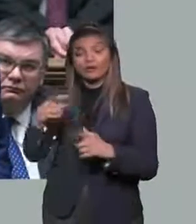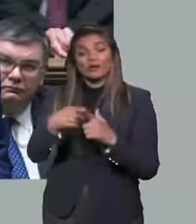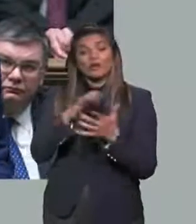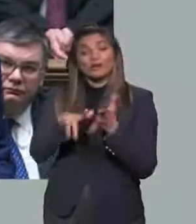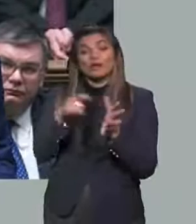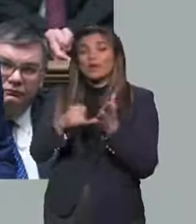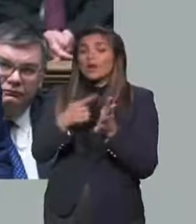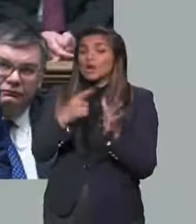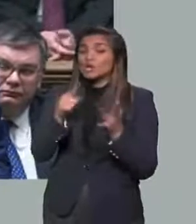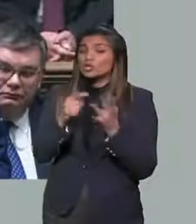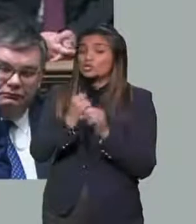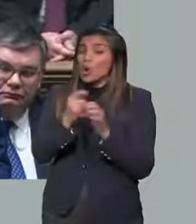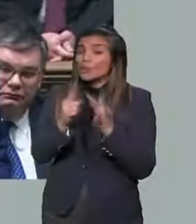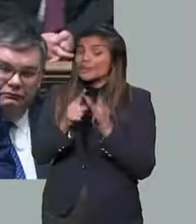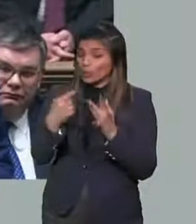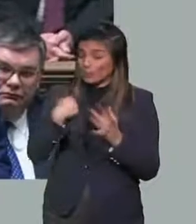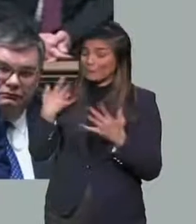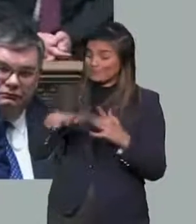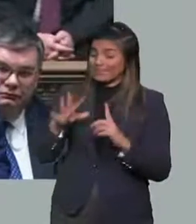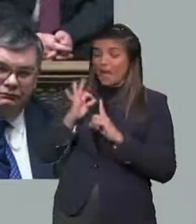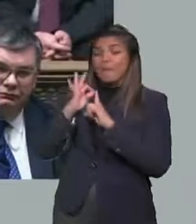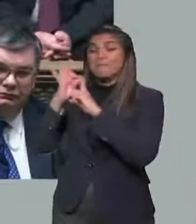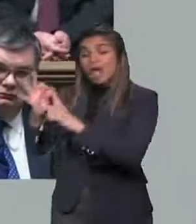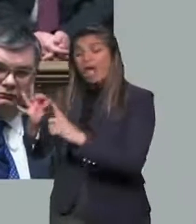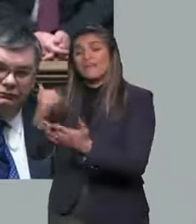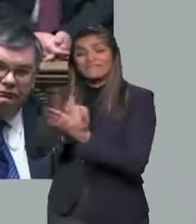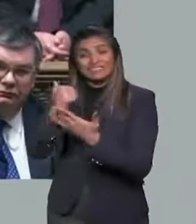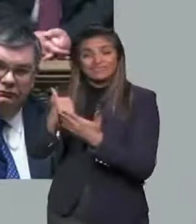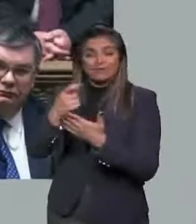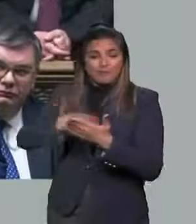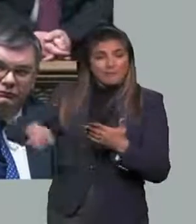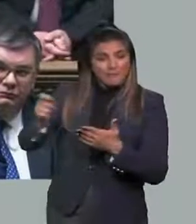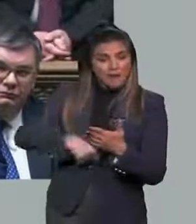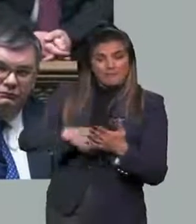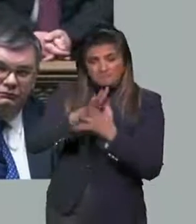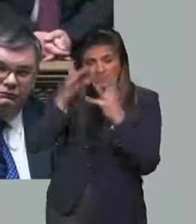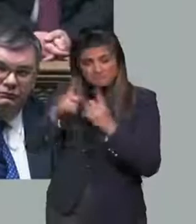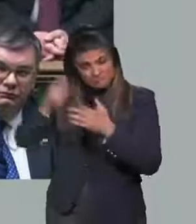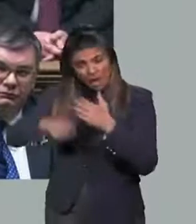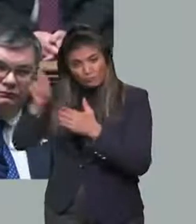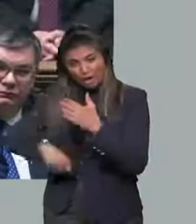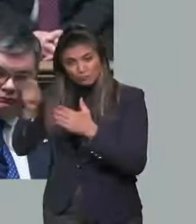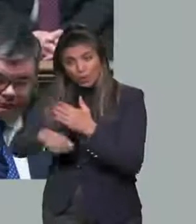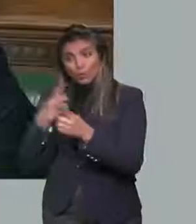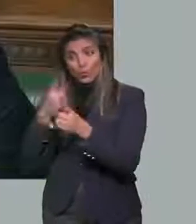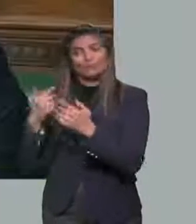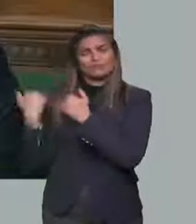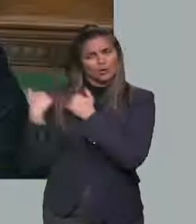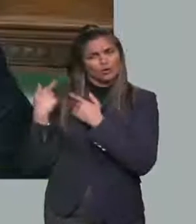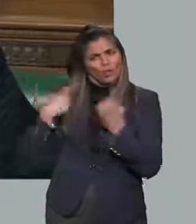We applied, I think one of the first to apply, asset freeze and visa bans on those responsible for his murder. So we are an